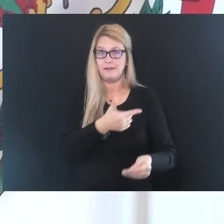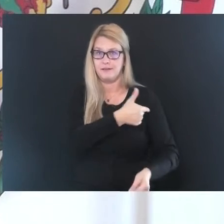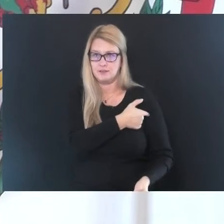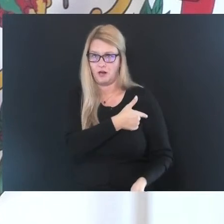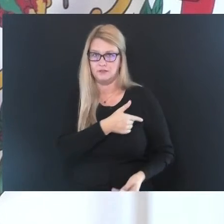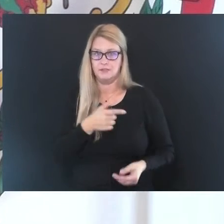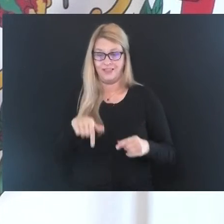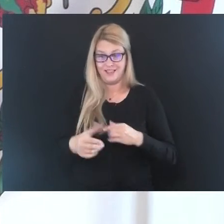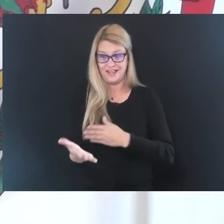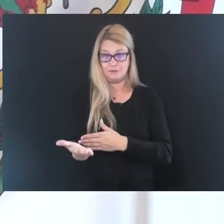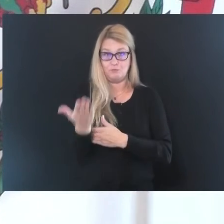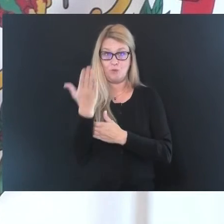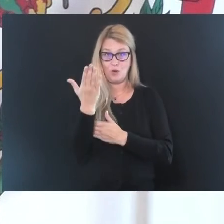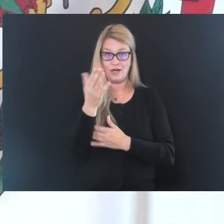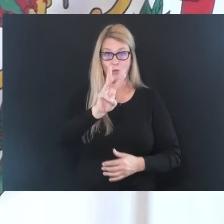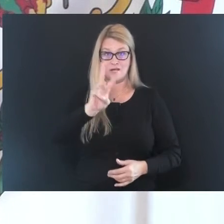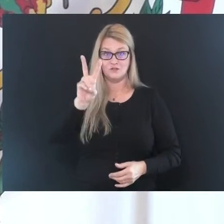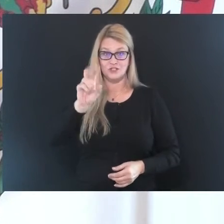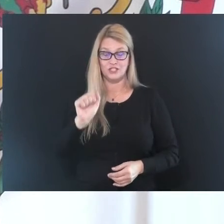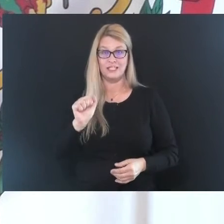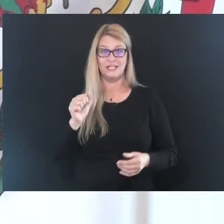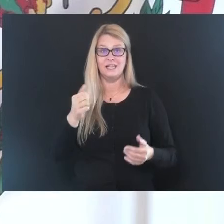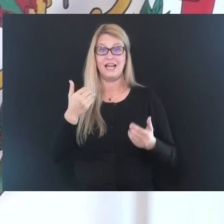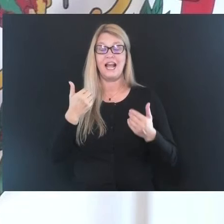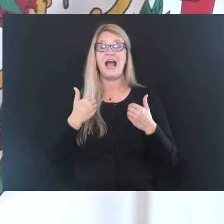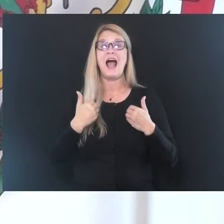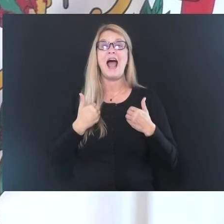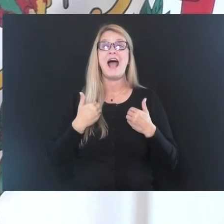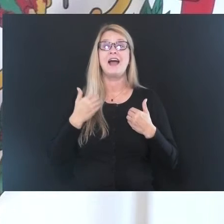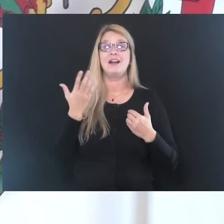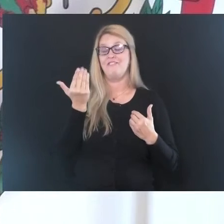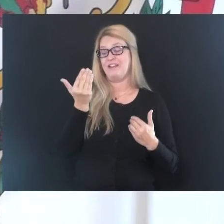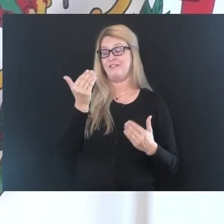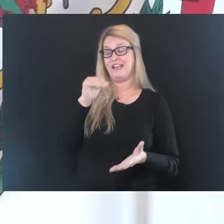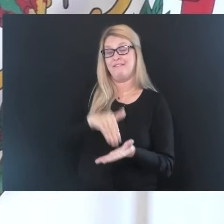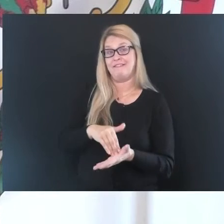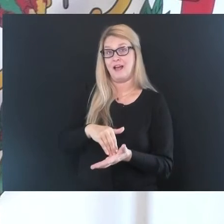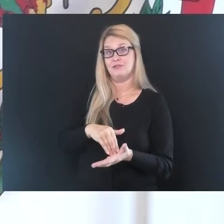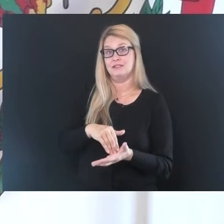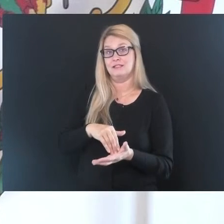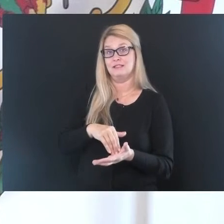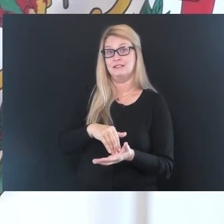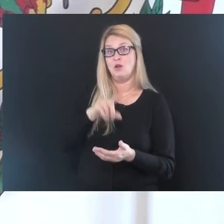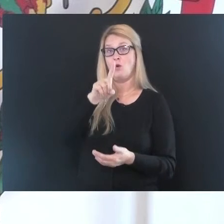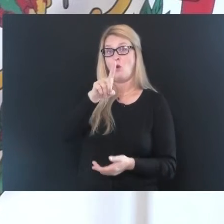this morning, West Virginia had administered